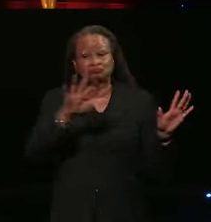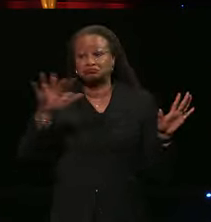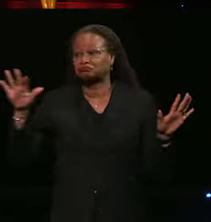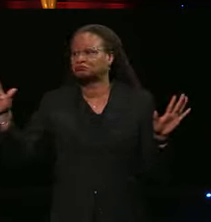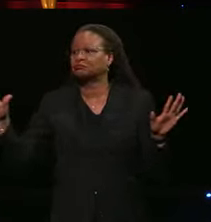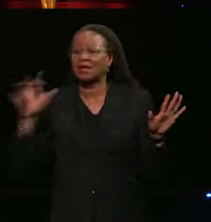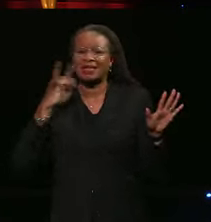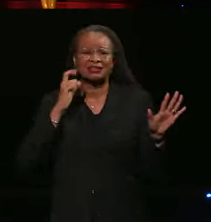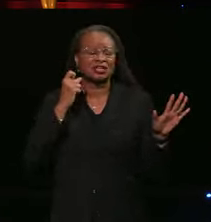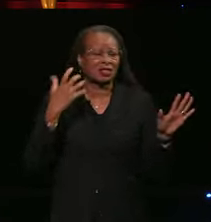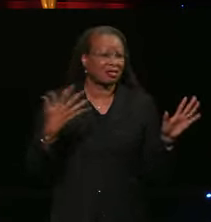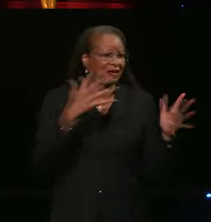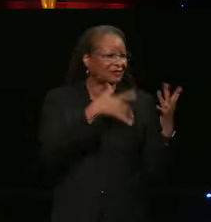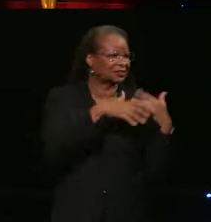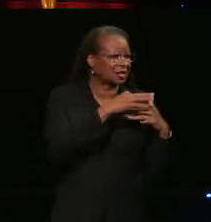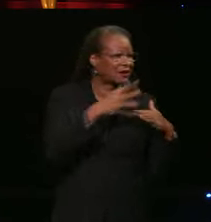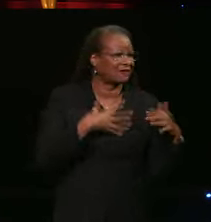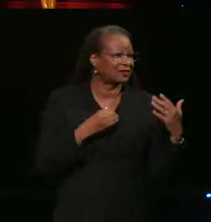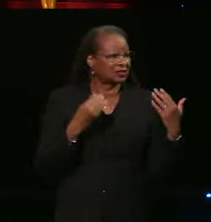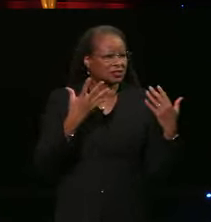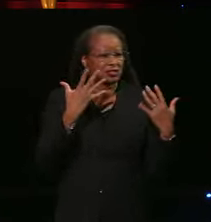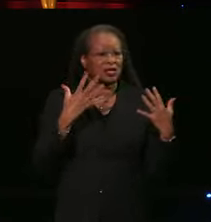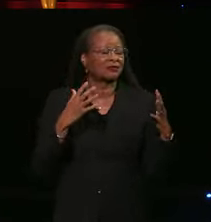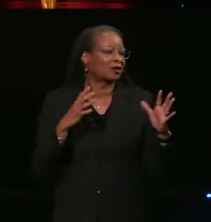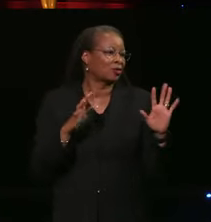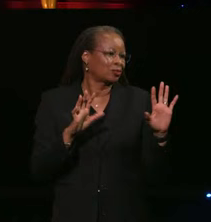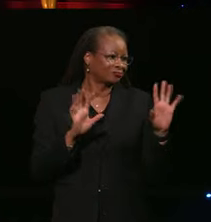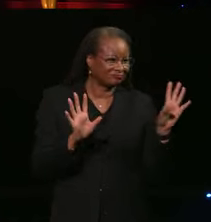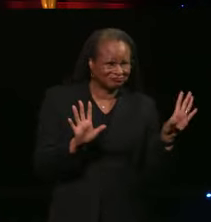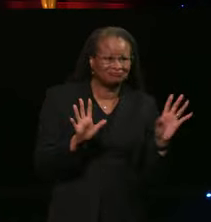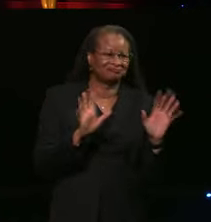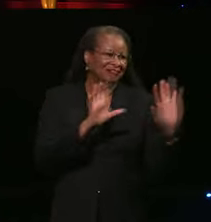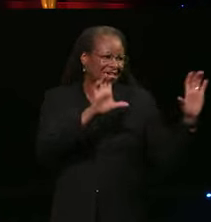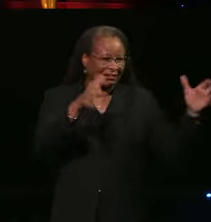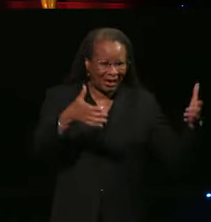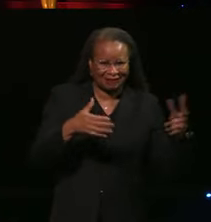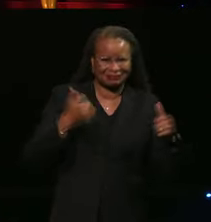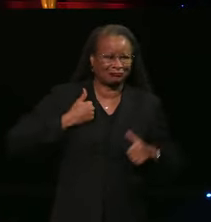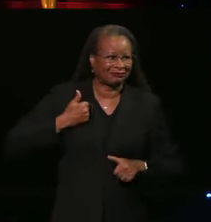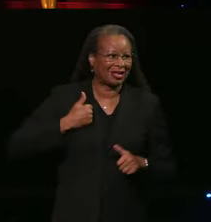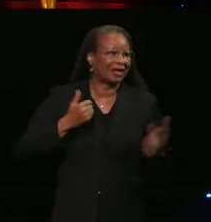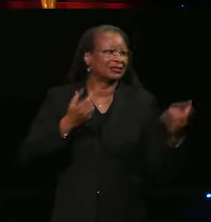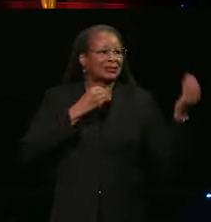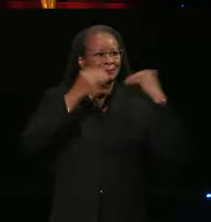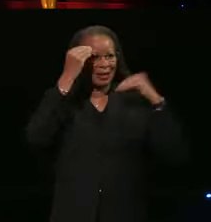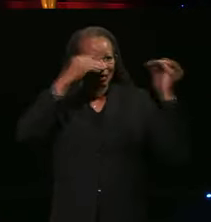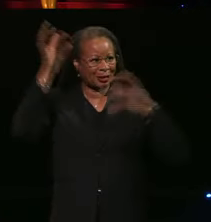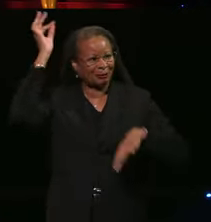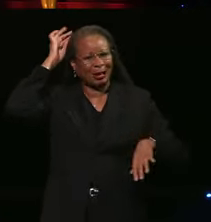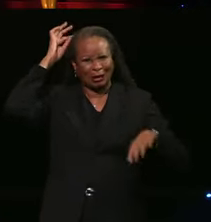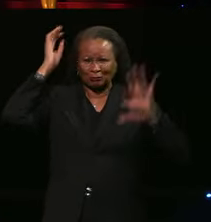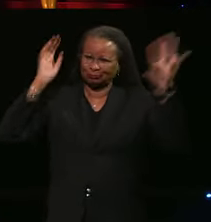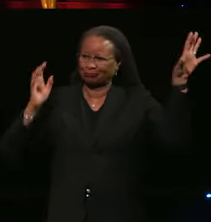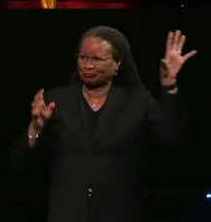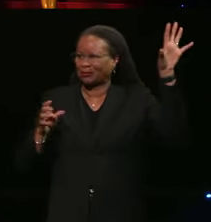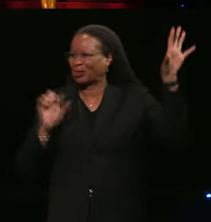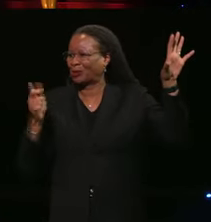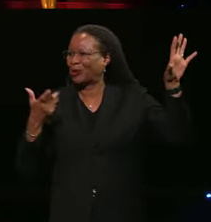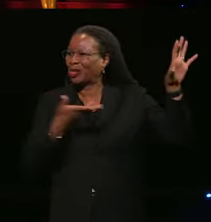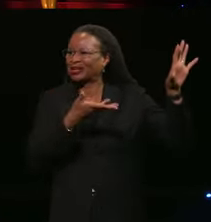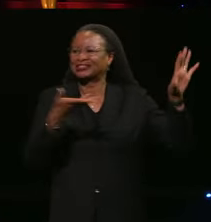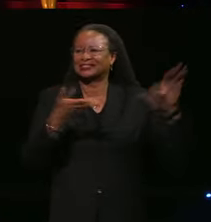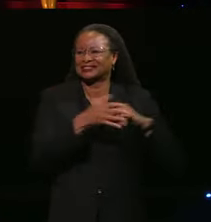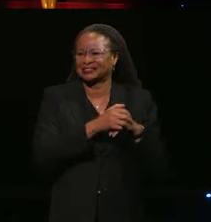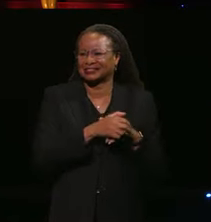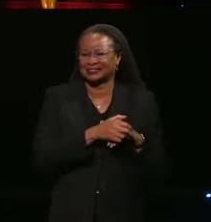I think there's a lot of society of the snow gang. So I guess it's like it's makeup, it's hair, it's actors. Un gran equipo que está